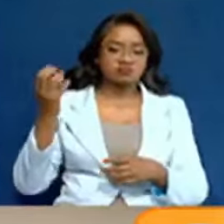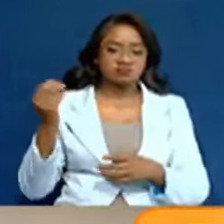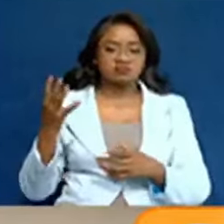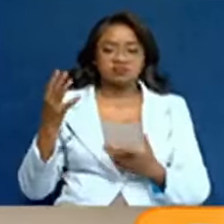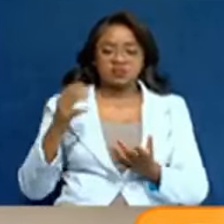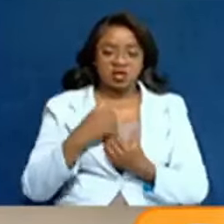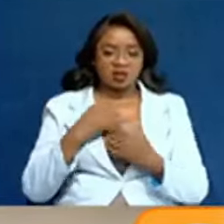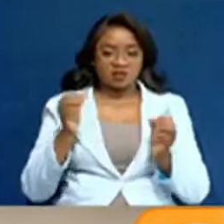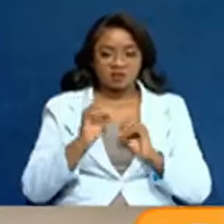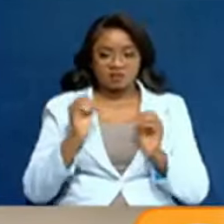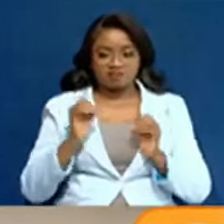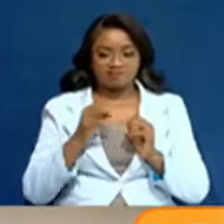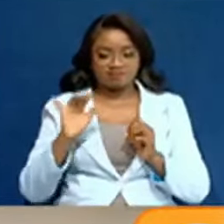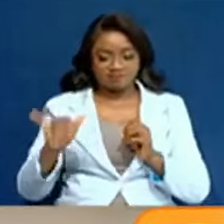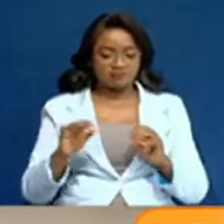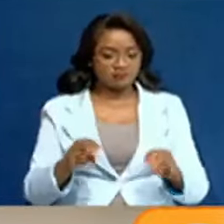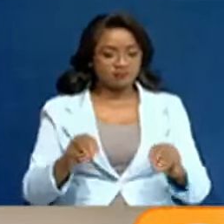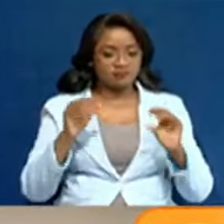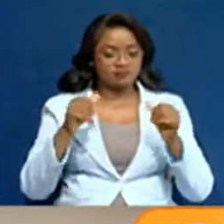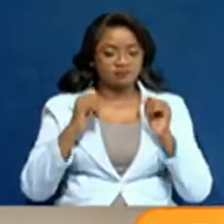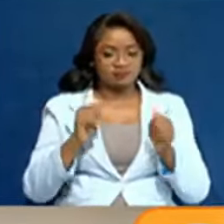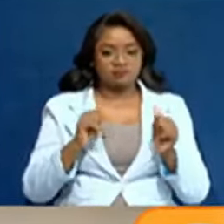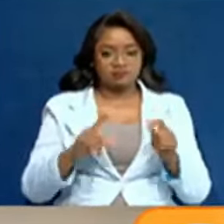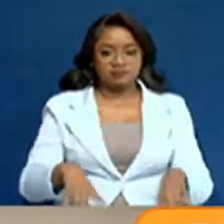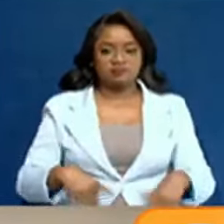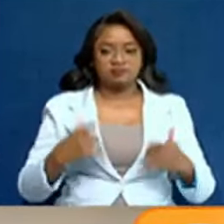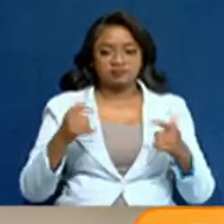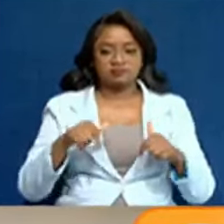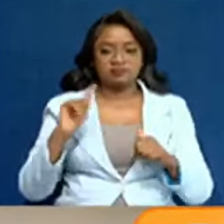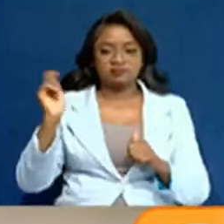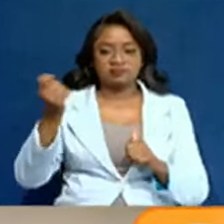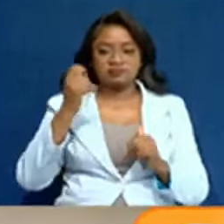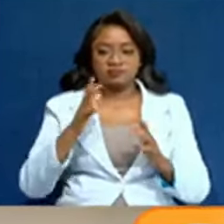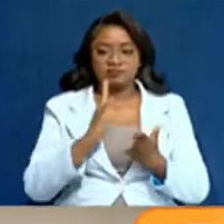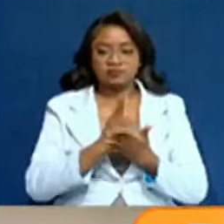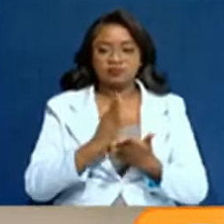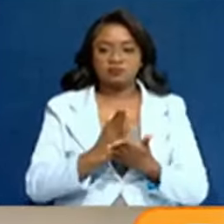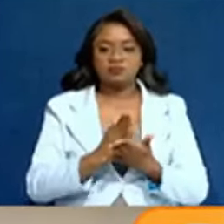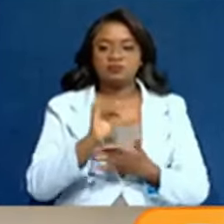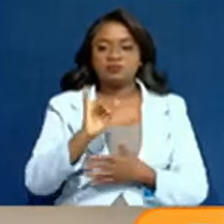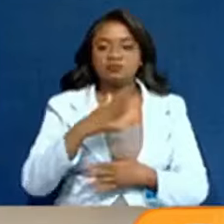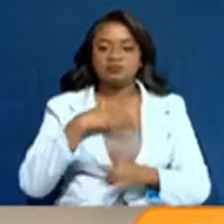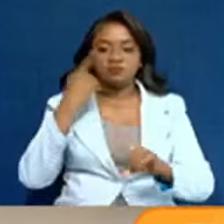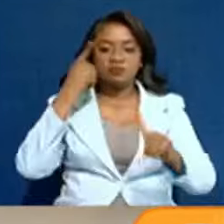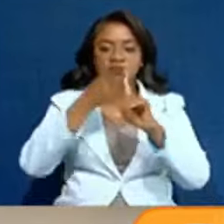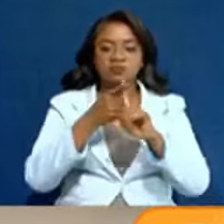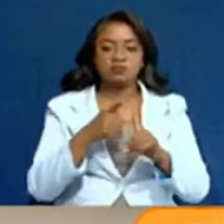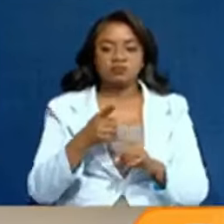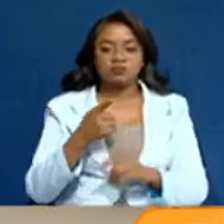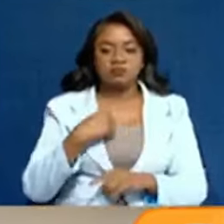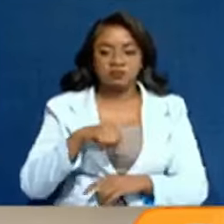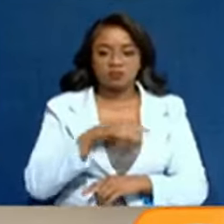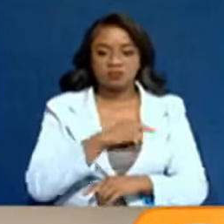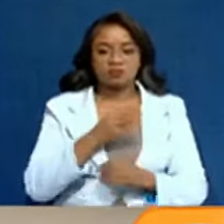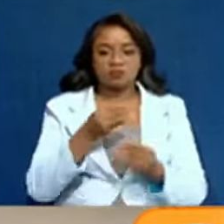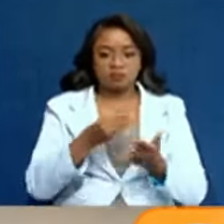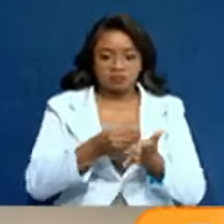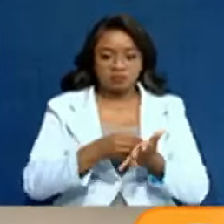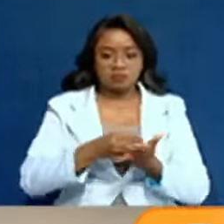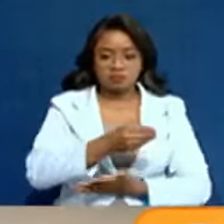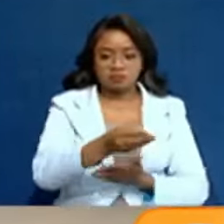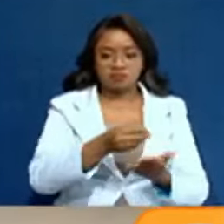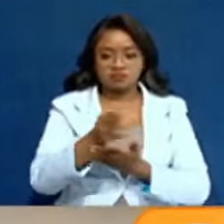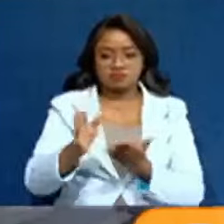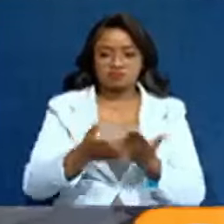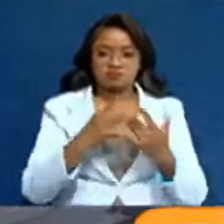mean, we think this is improving the quality of life for Kenyans, and that's our mission as the U.S. International Development Finance Corporation, to finance projects that improve